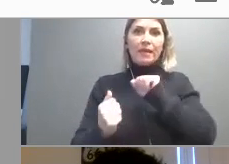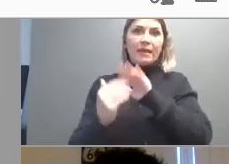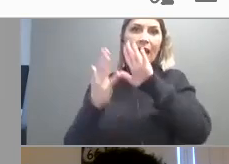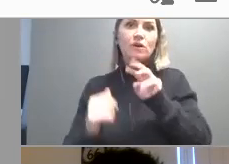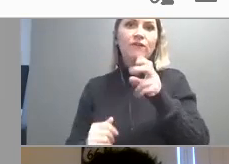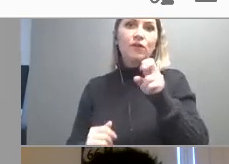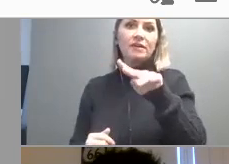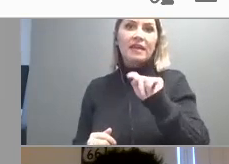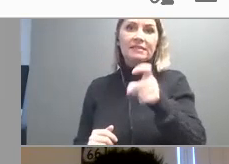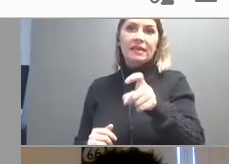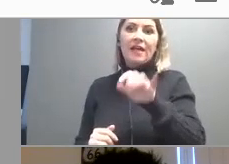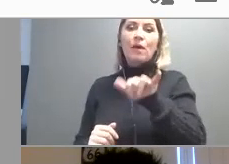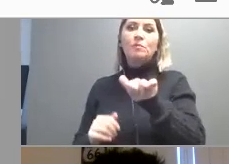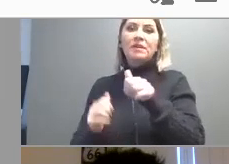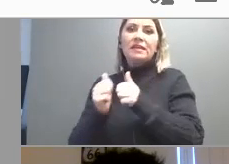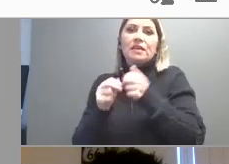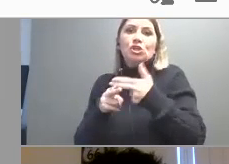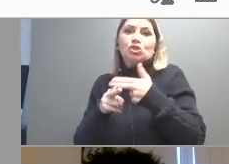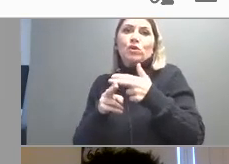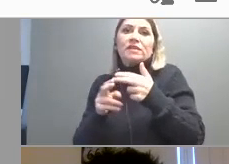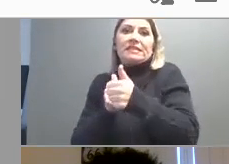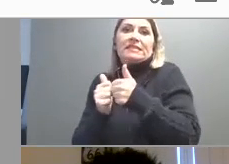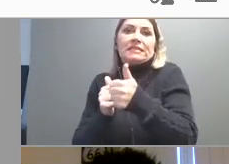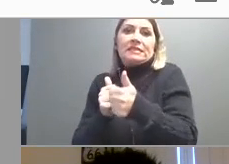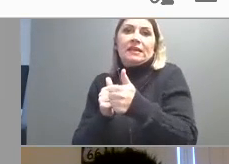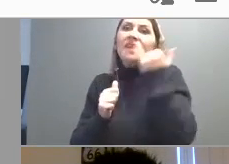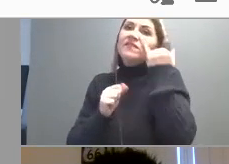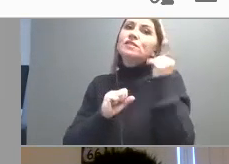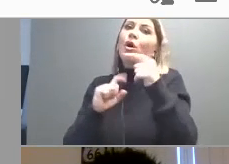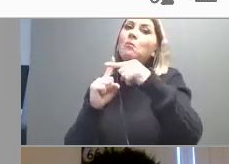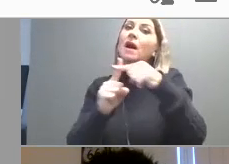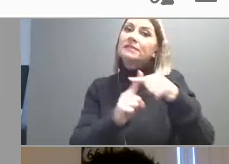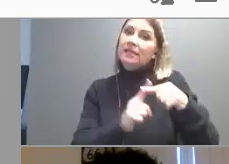it is going to be the shortest distance if it is all positive.